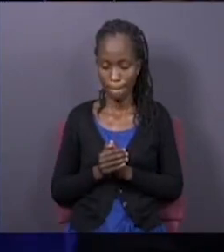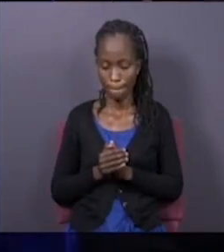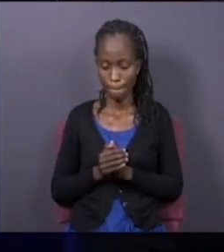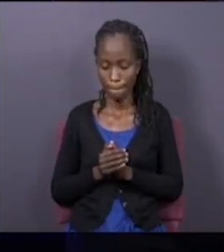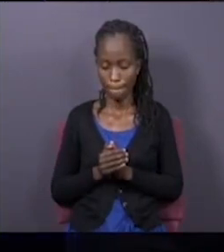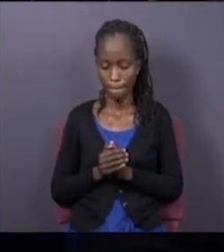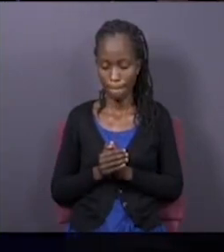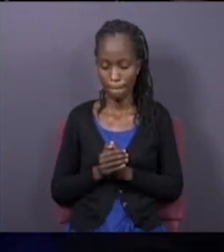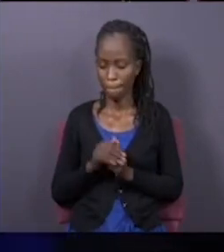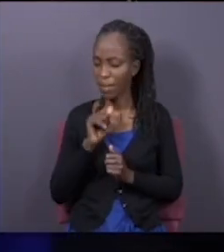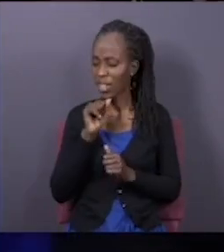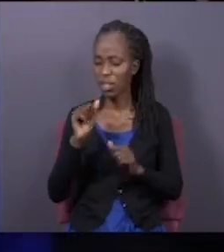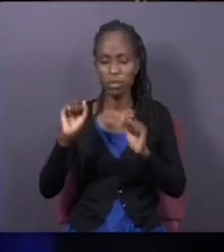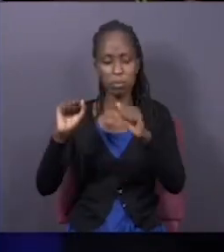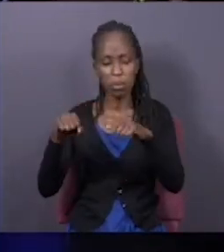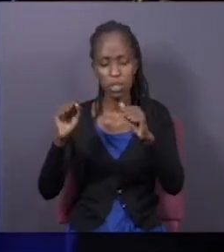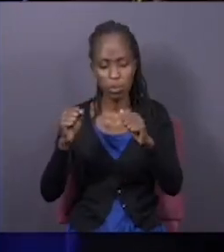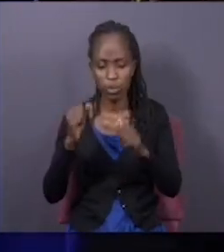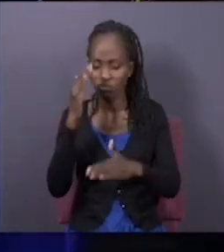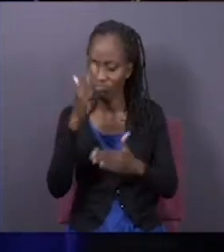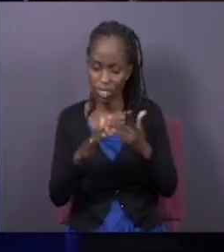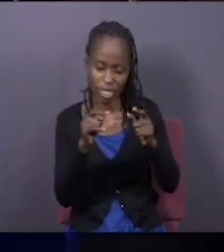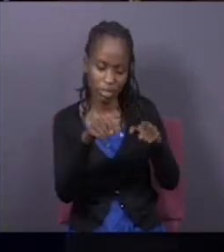You know, it's not possible to close this year